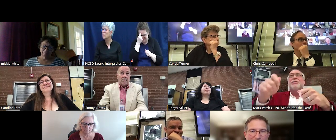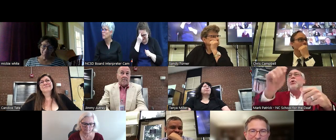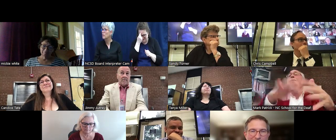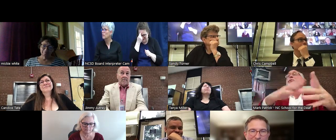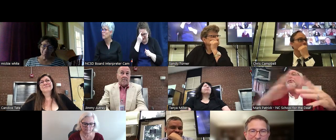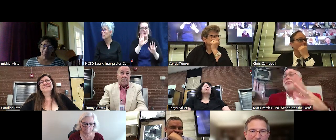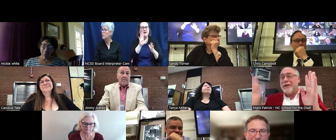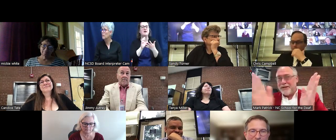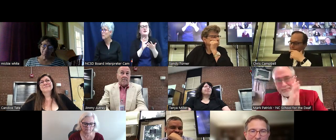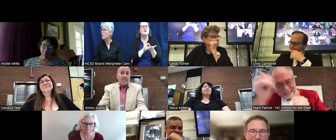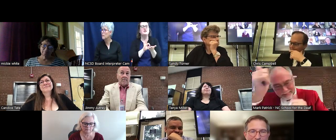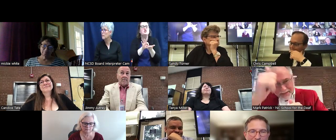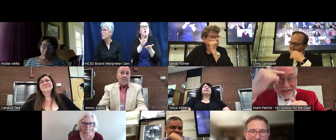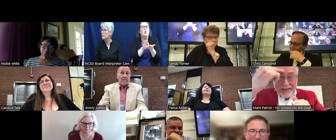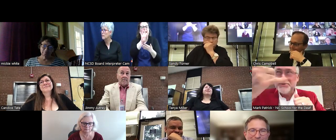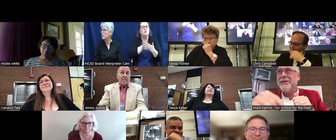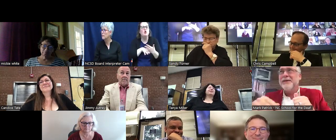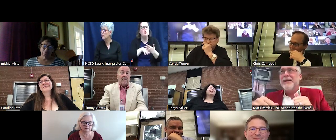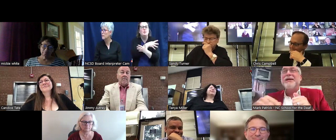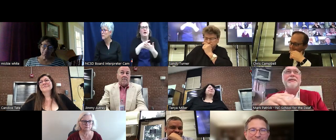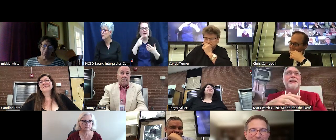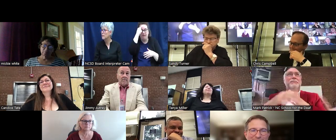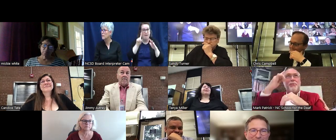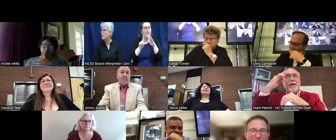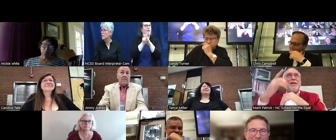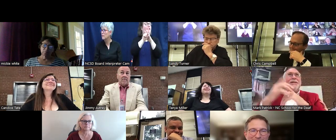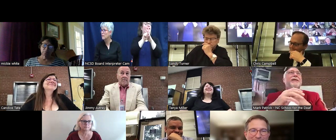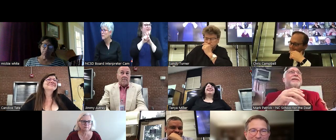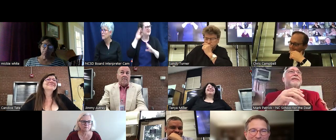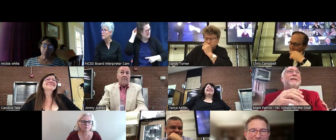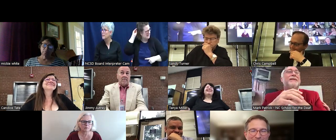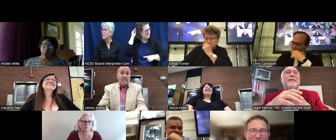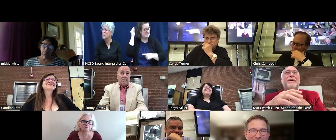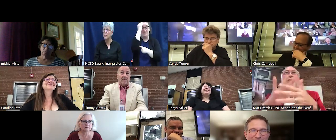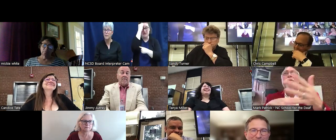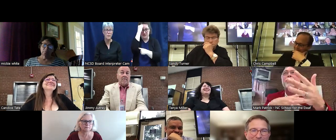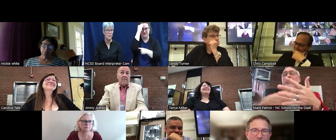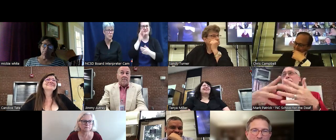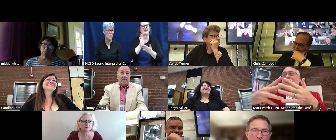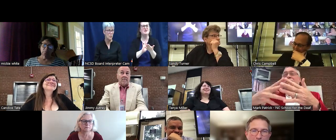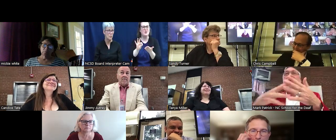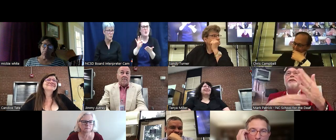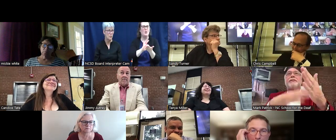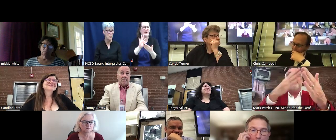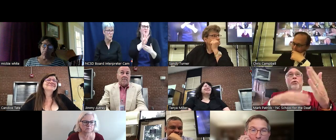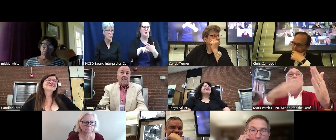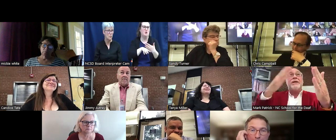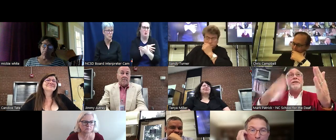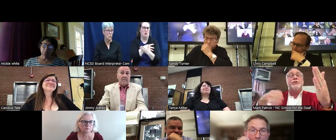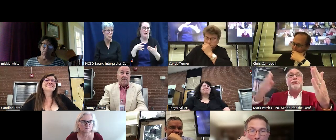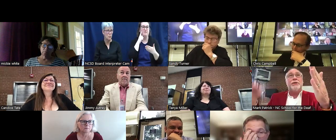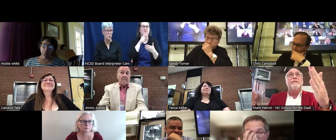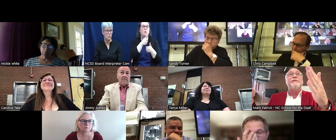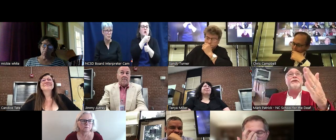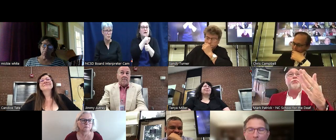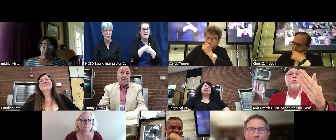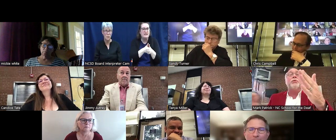a scoring rubric came to me. I needed it in my brain. A scoring rubric then for